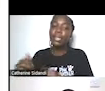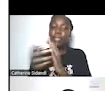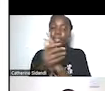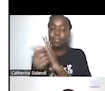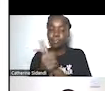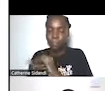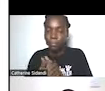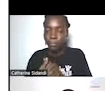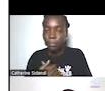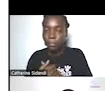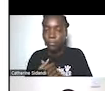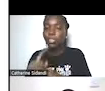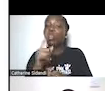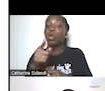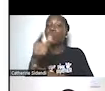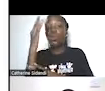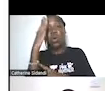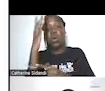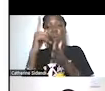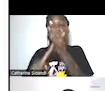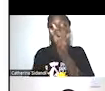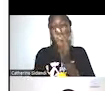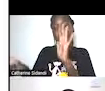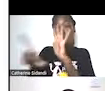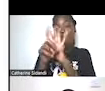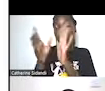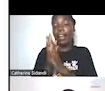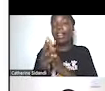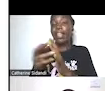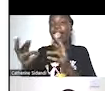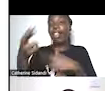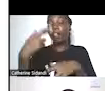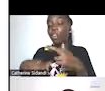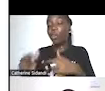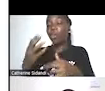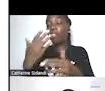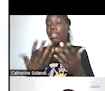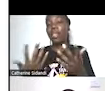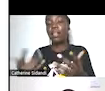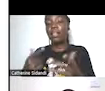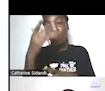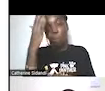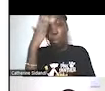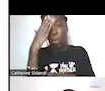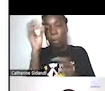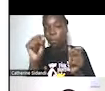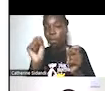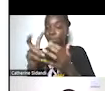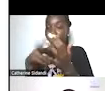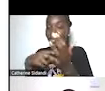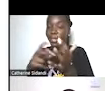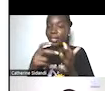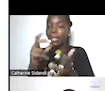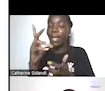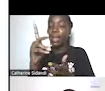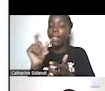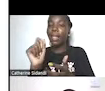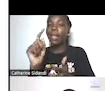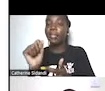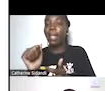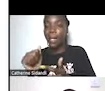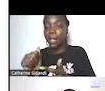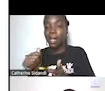what loss or a revenue mean to a company? Yeah. Do you know, can you read data? Can you manipulate that data that